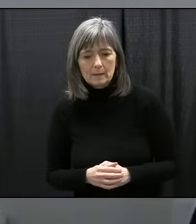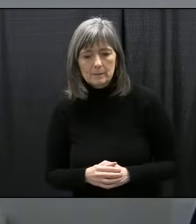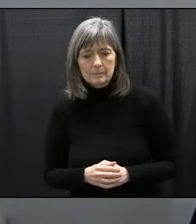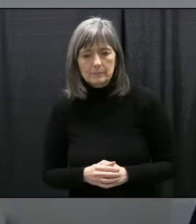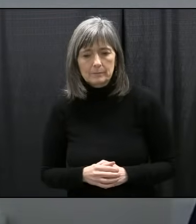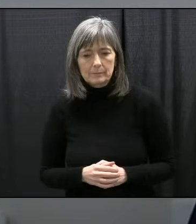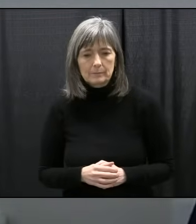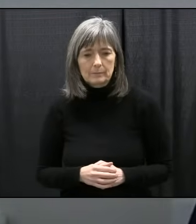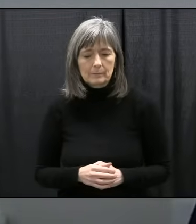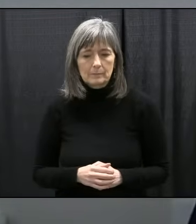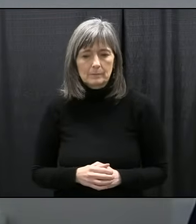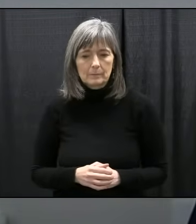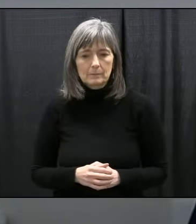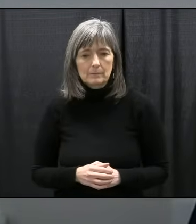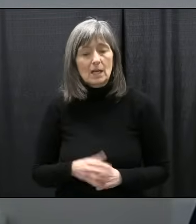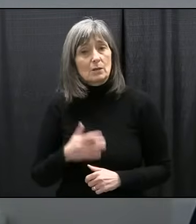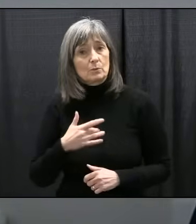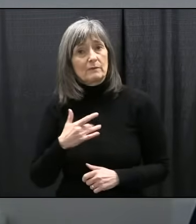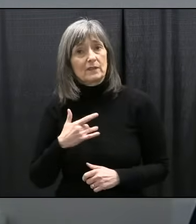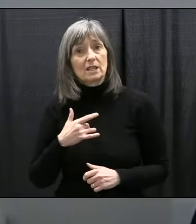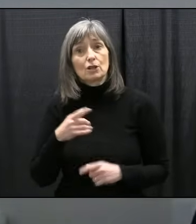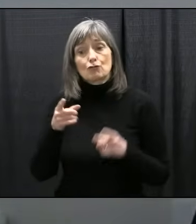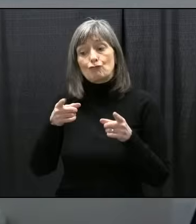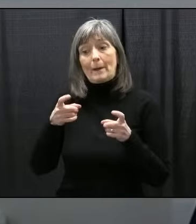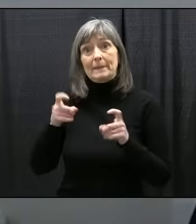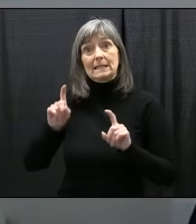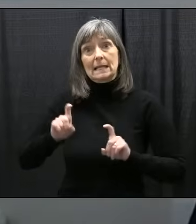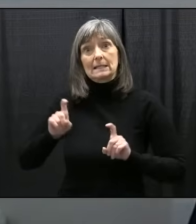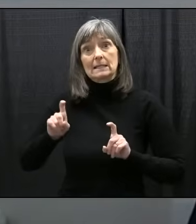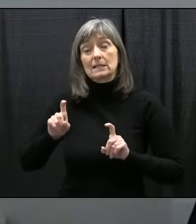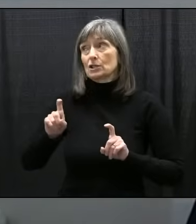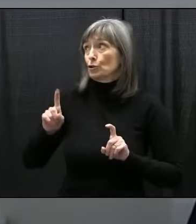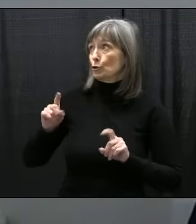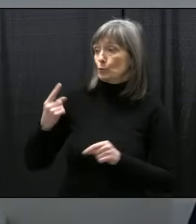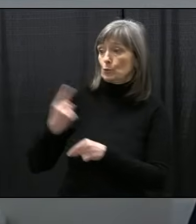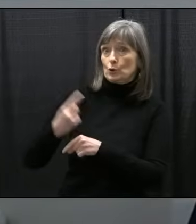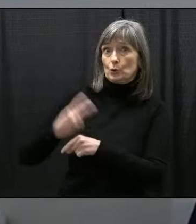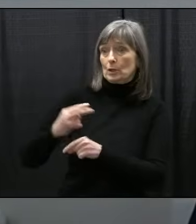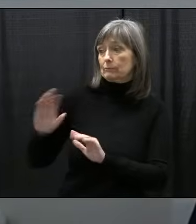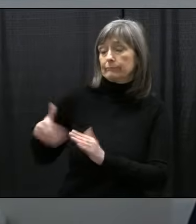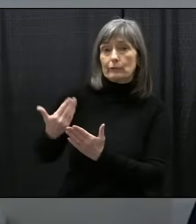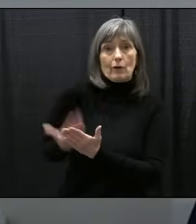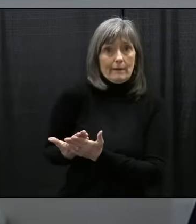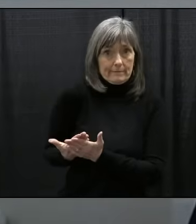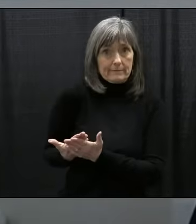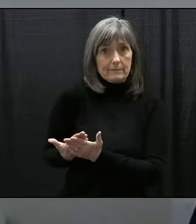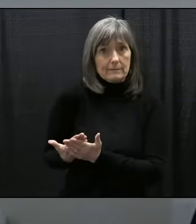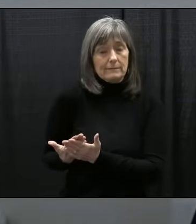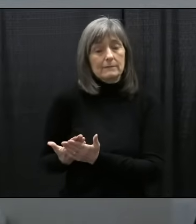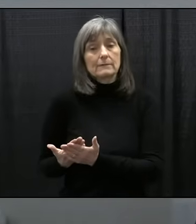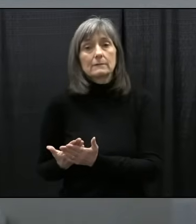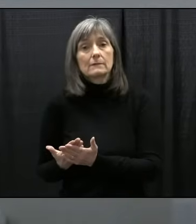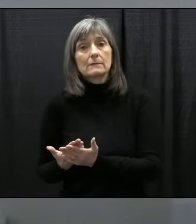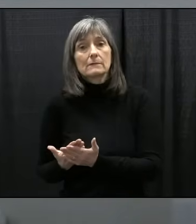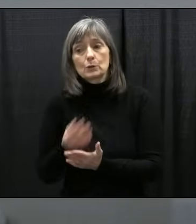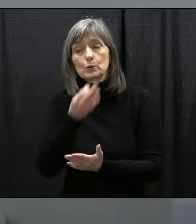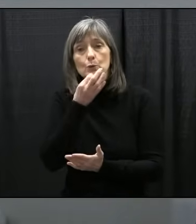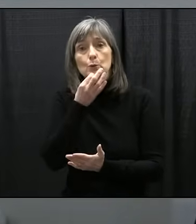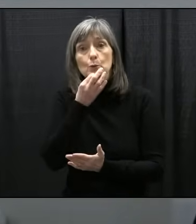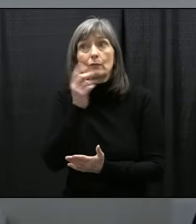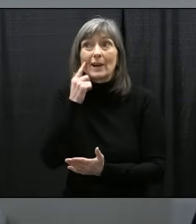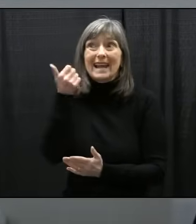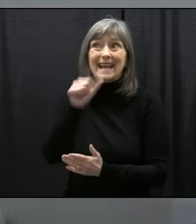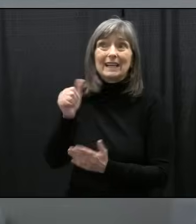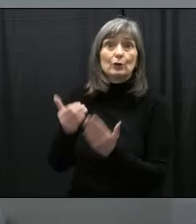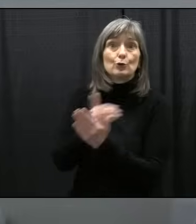expectations of rapid tests arriving in the next few days to manage travellers to the